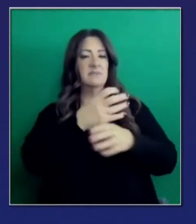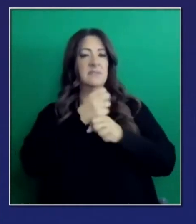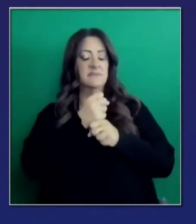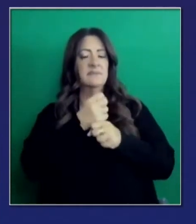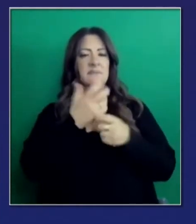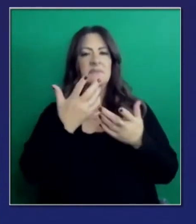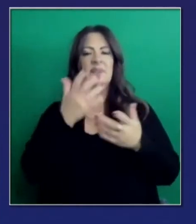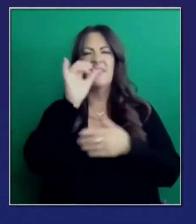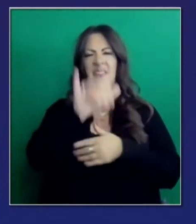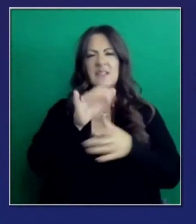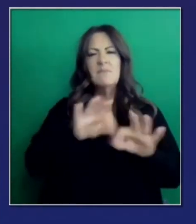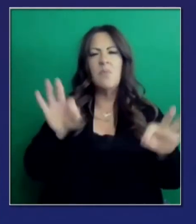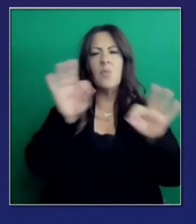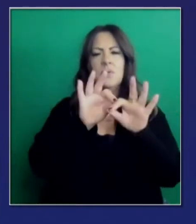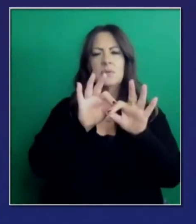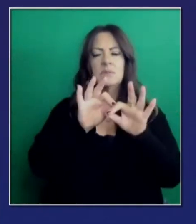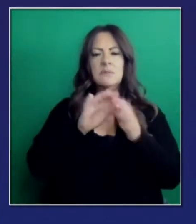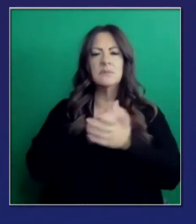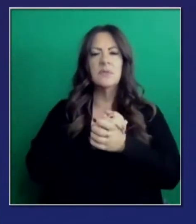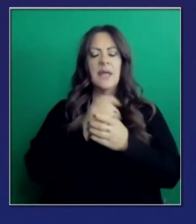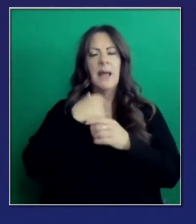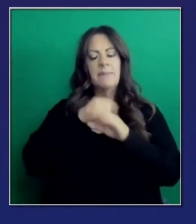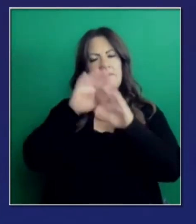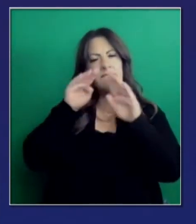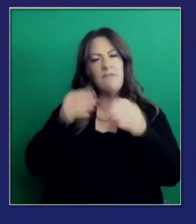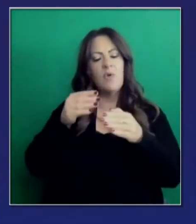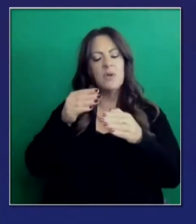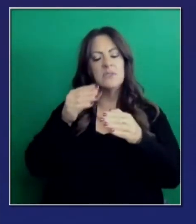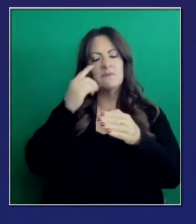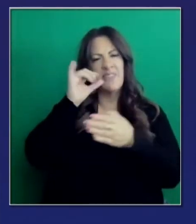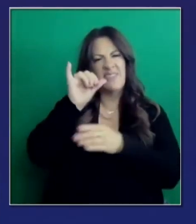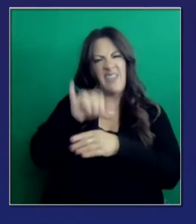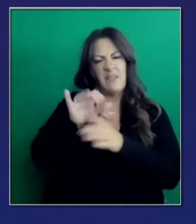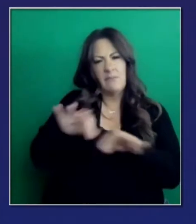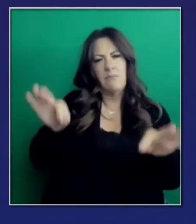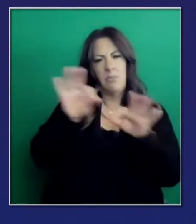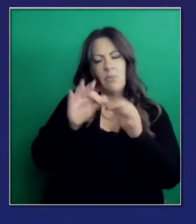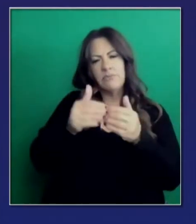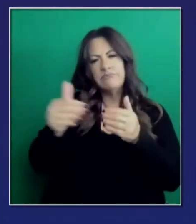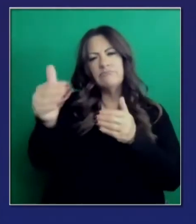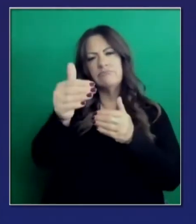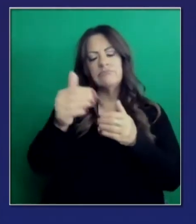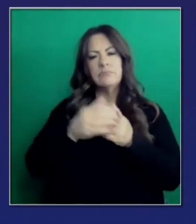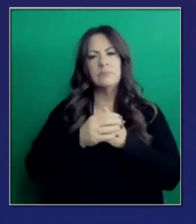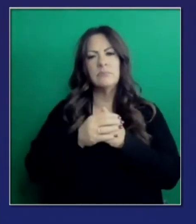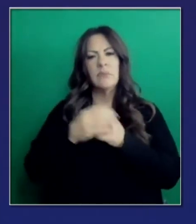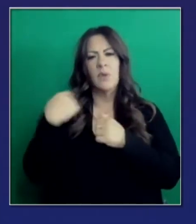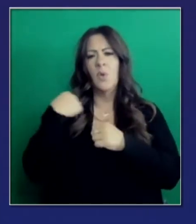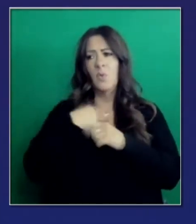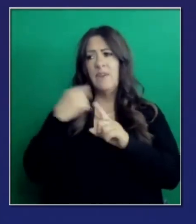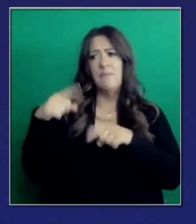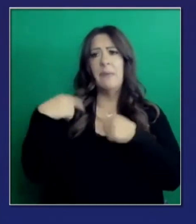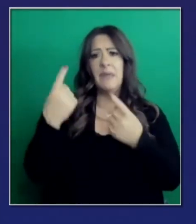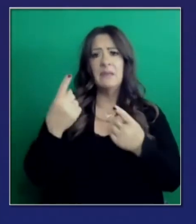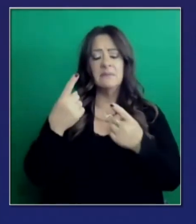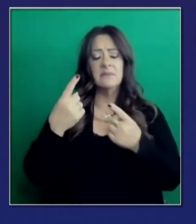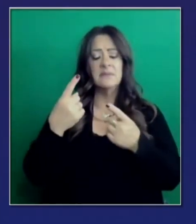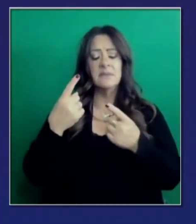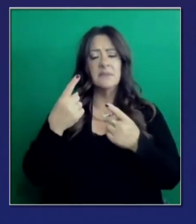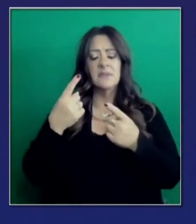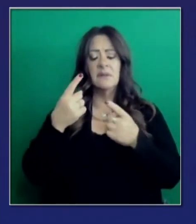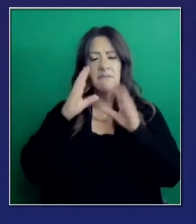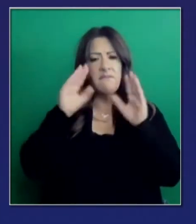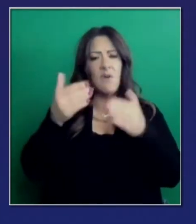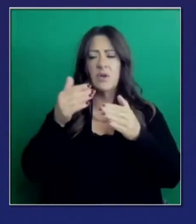our focus here today and moving forward, and frankly, has been our focus for now a number of weeks. Supply being a big part